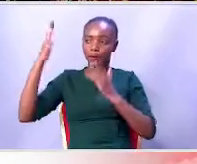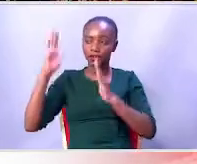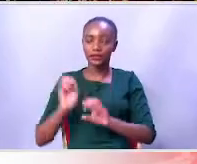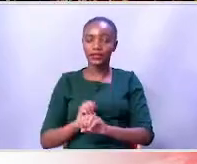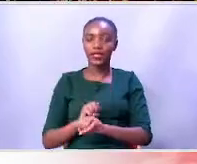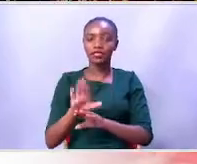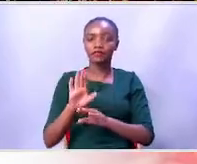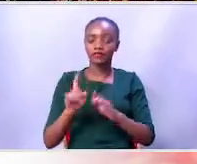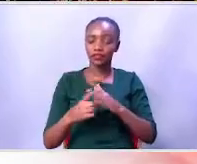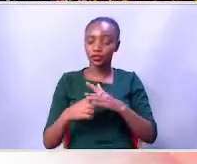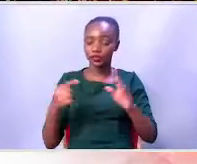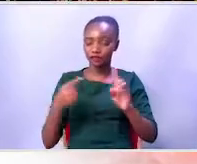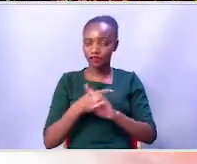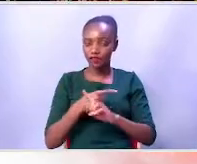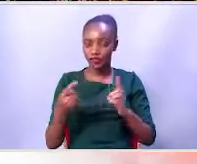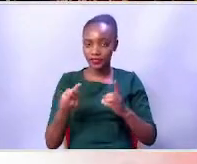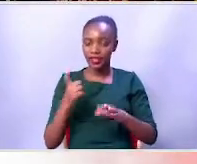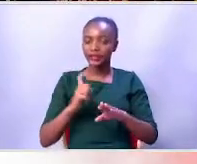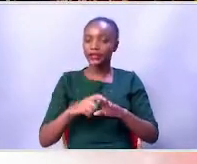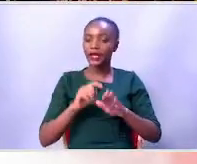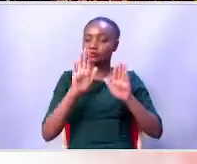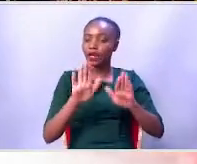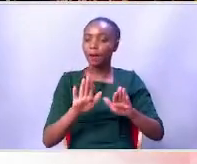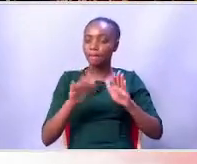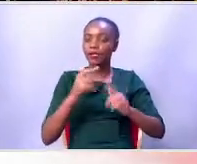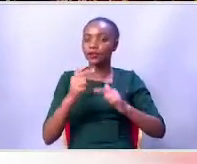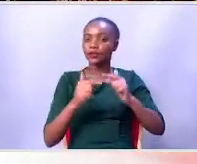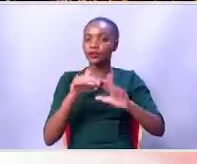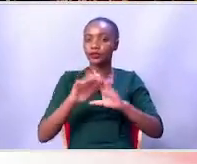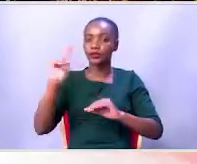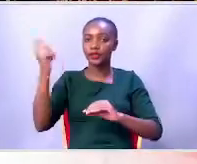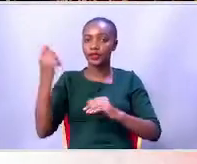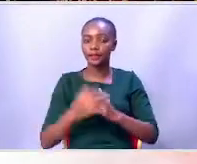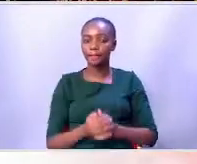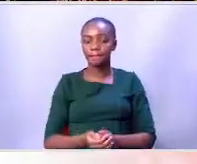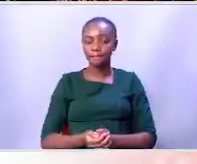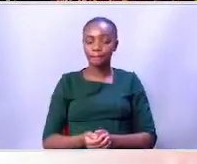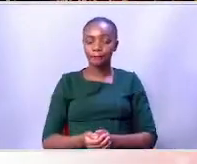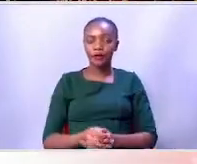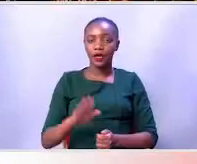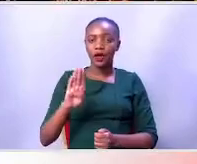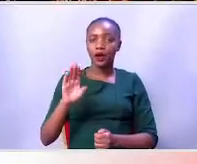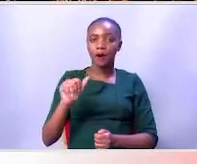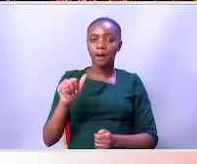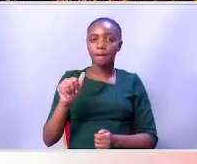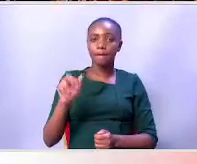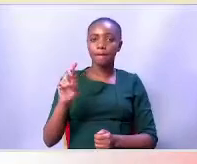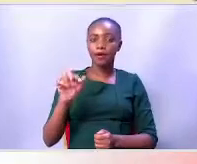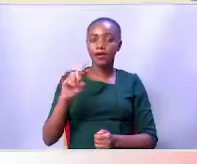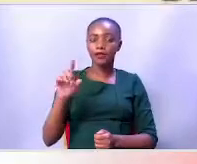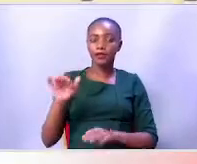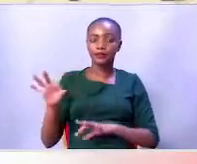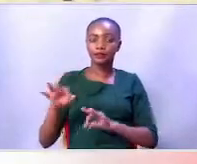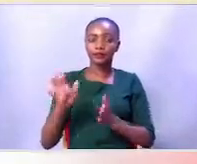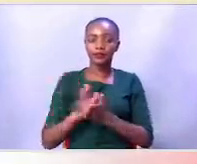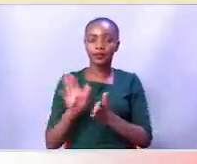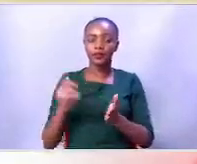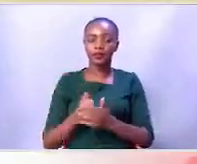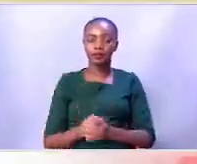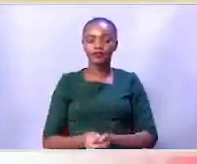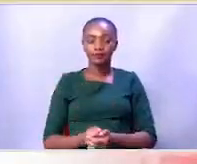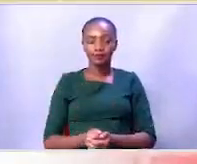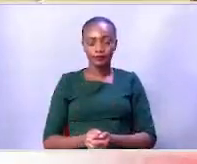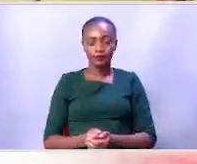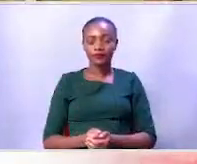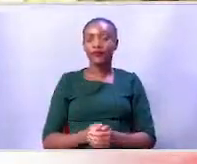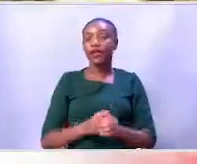to cause chaos as political temperatures rise across the country. Boniface Barraza with that report. During the tournament, which